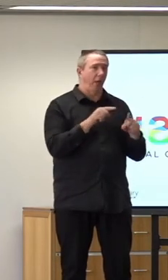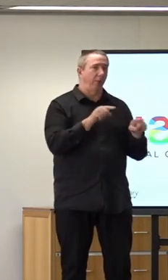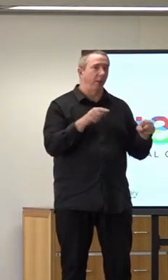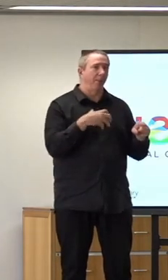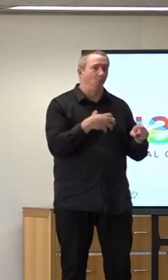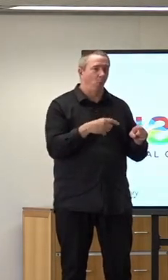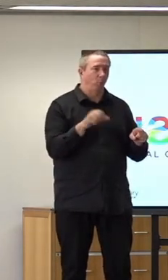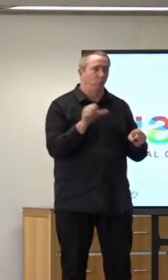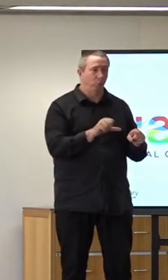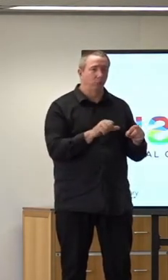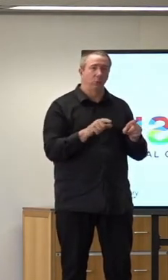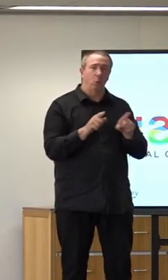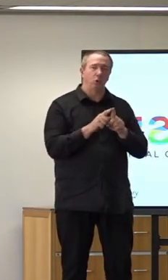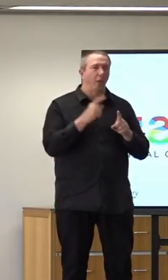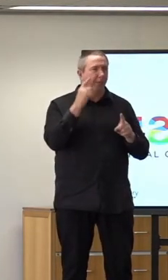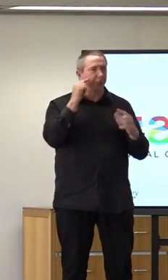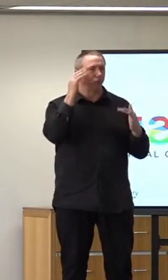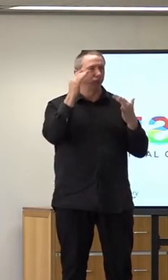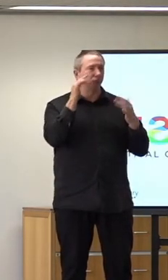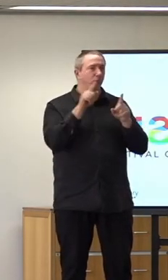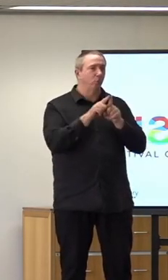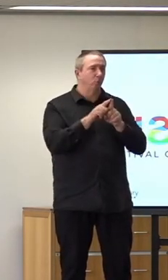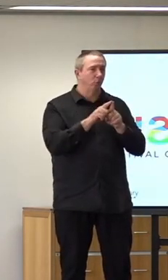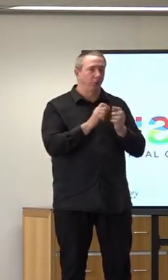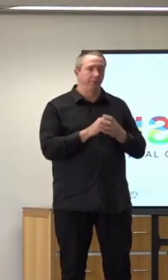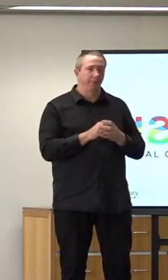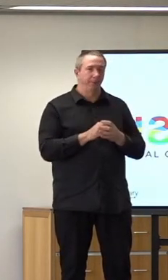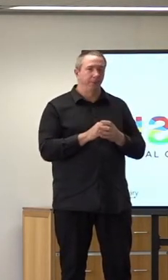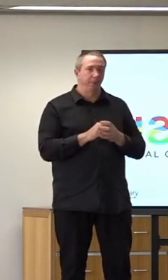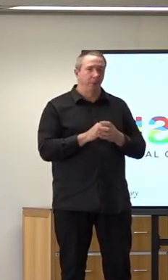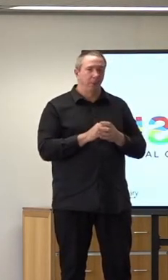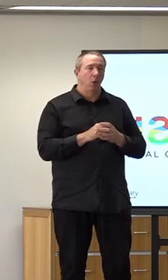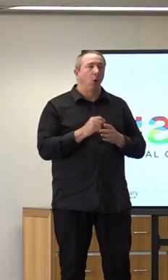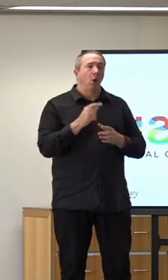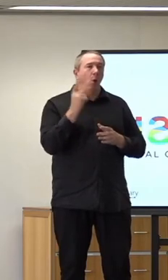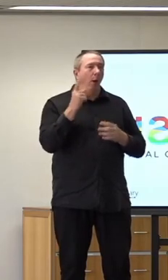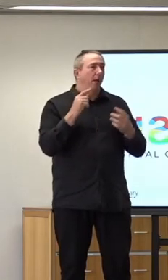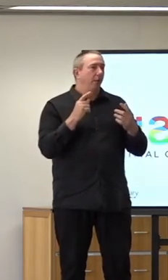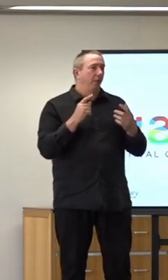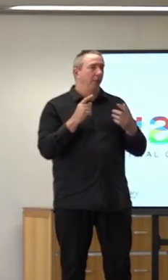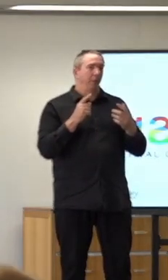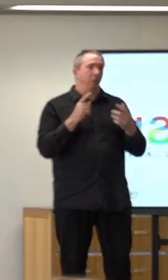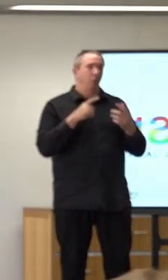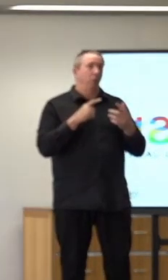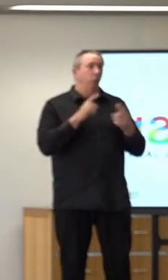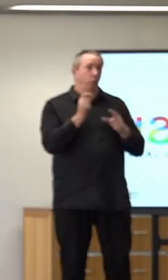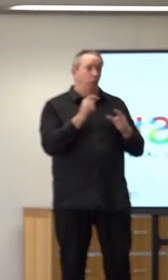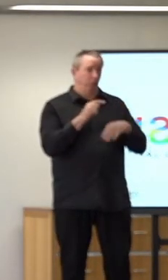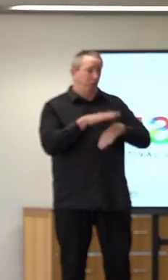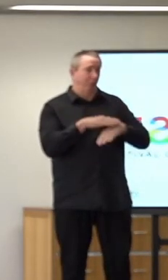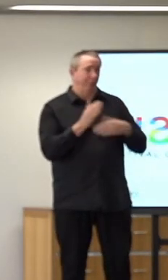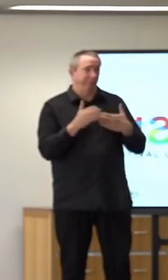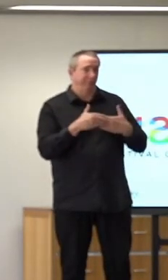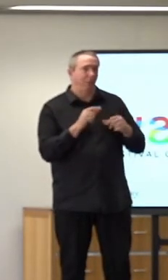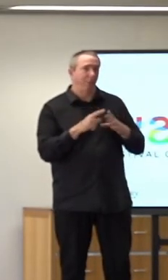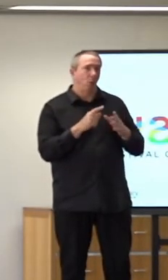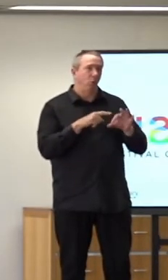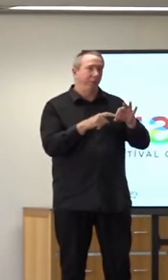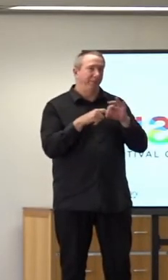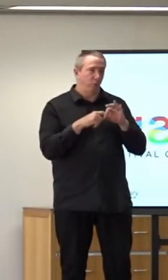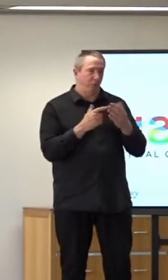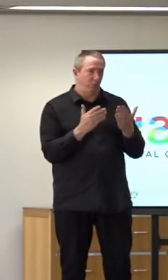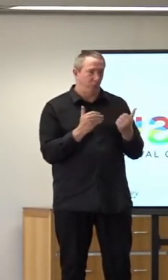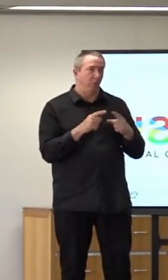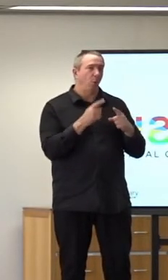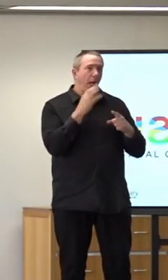and also learn to think critically. Like, one of the provocations that, you know, we kind of need to wrap up and go to questions, but that, you know, we wanted to put to you as